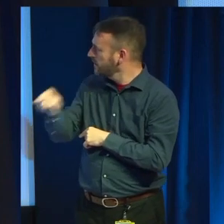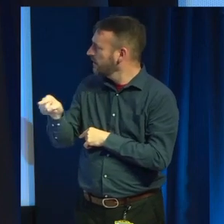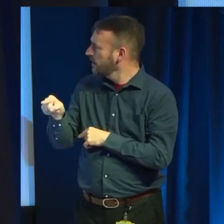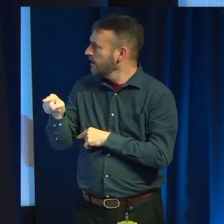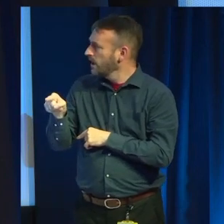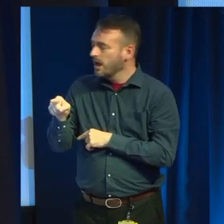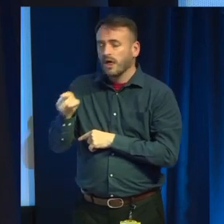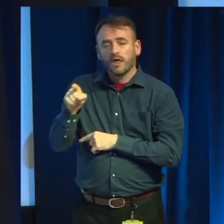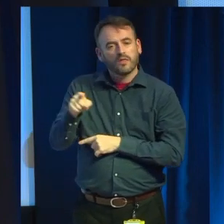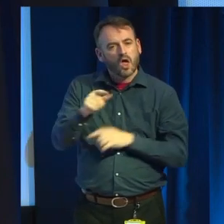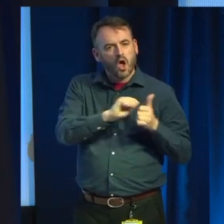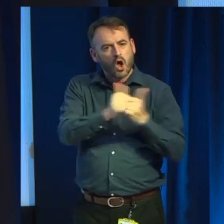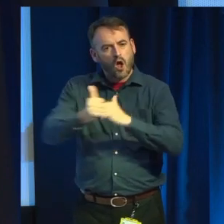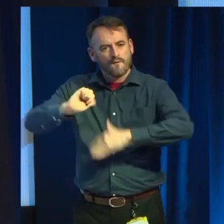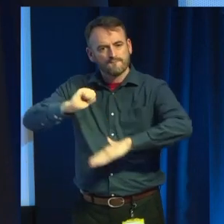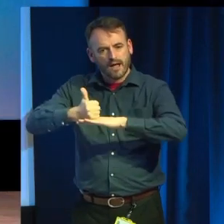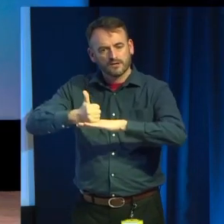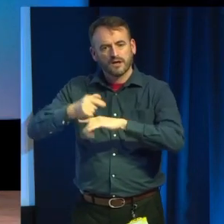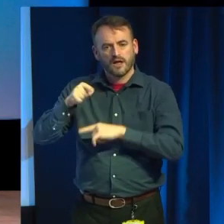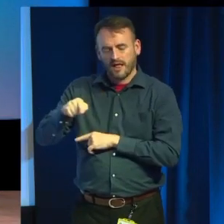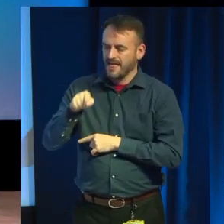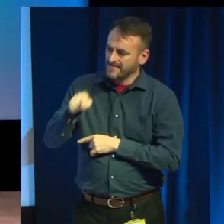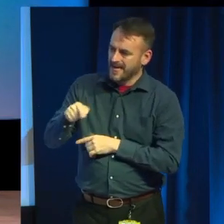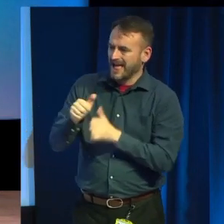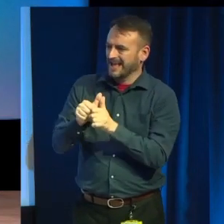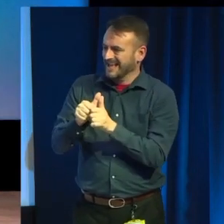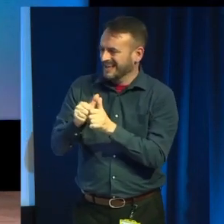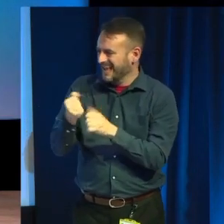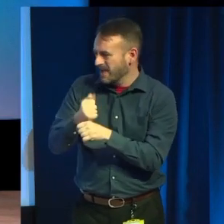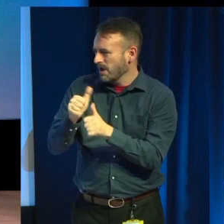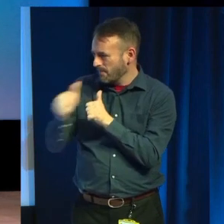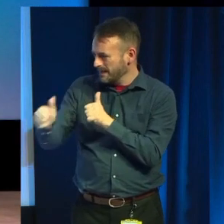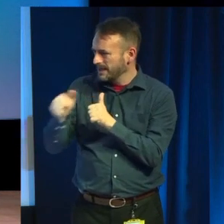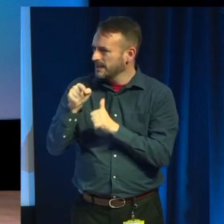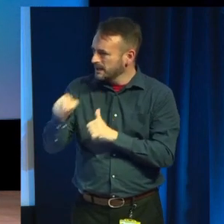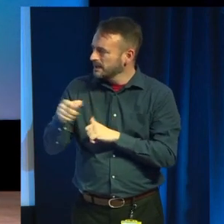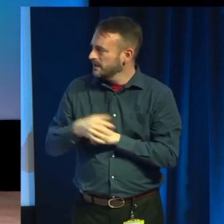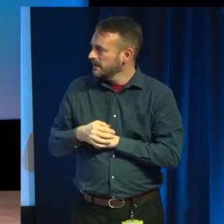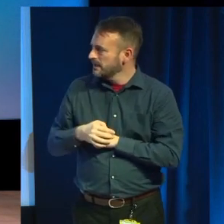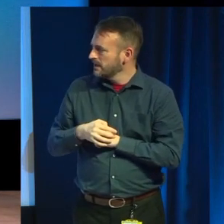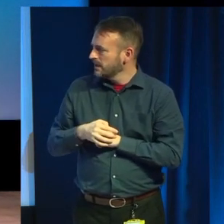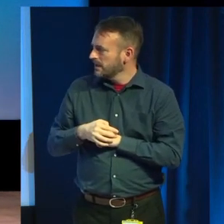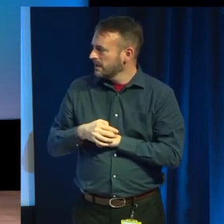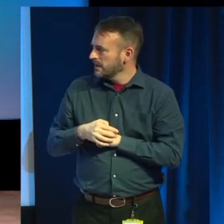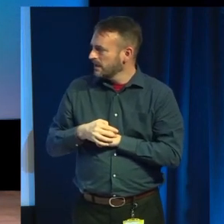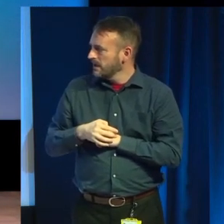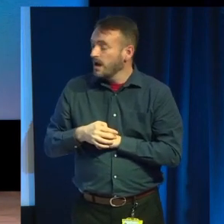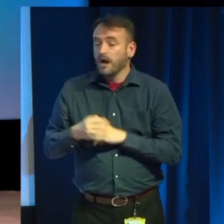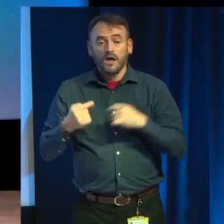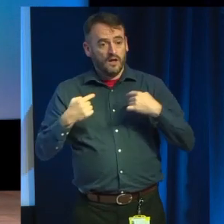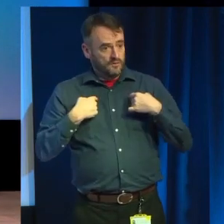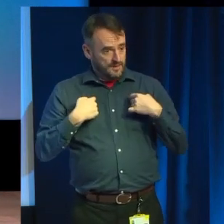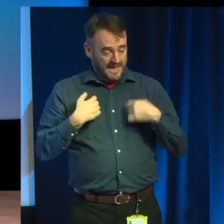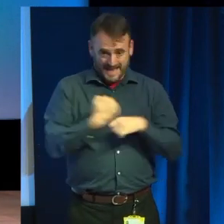company who made such great things as Journey and Flow. And we were showcasing From Head to Toe at one of the conferences, and it was